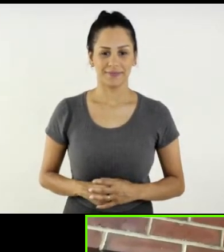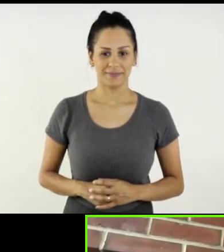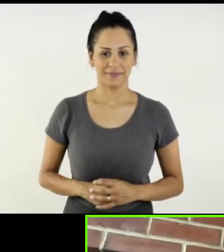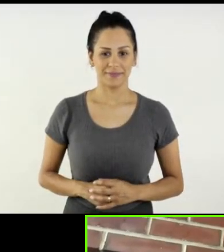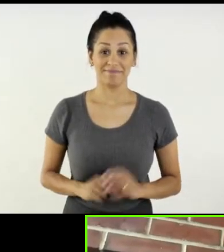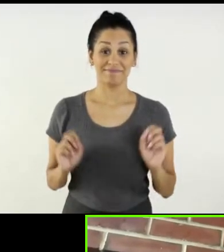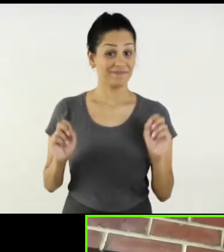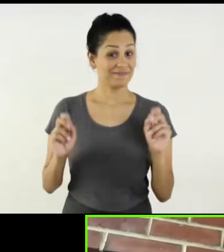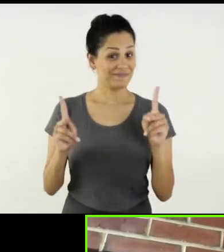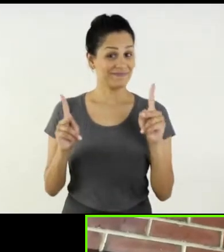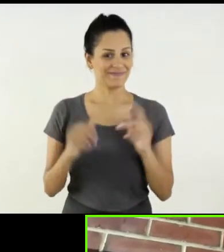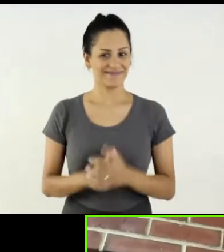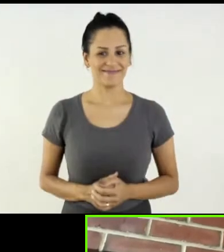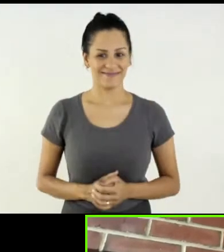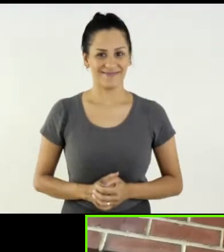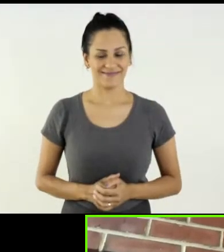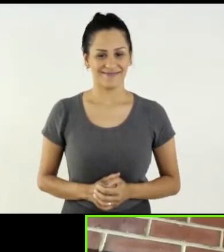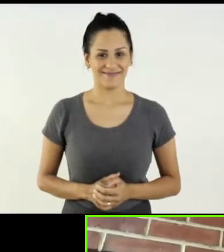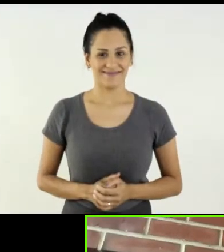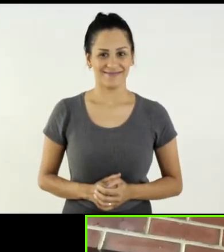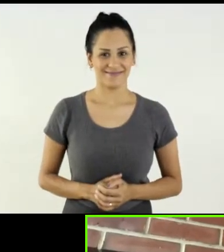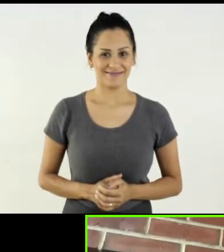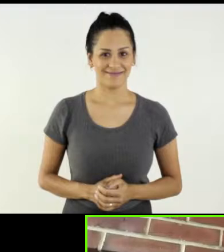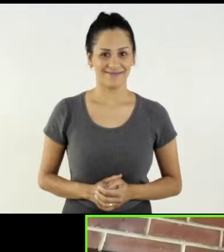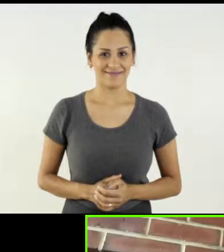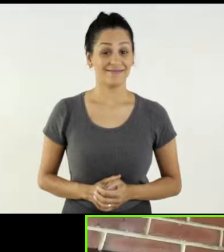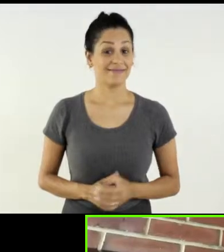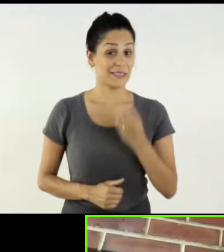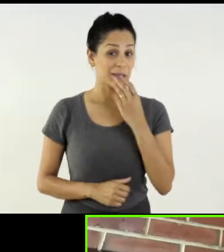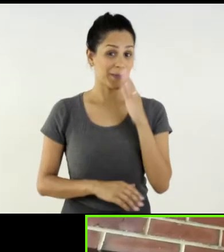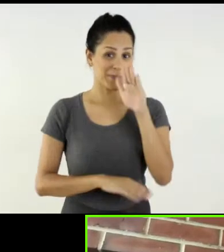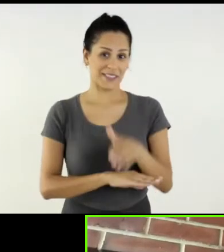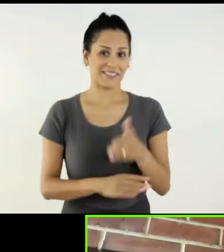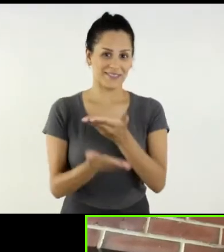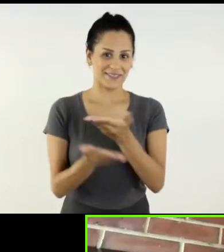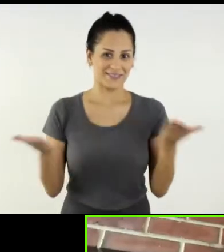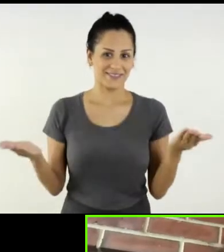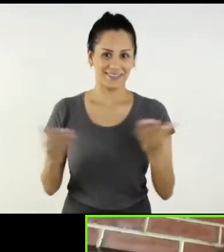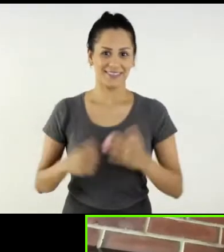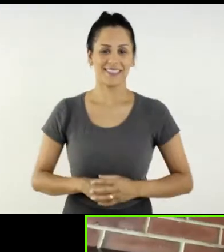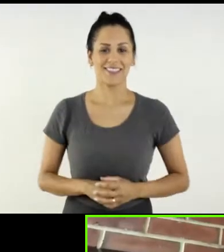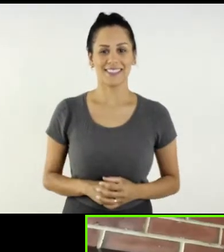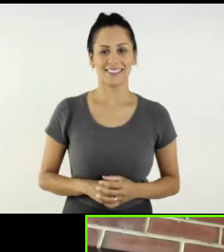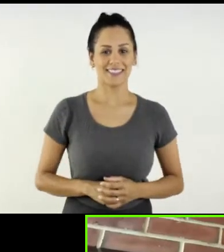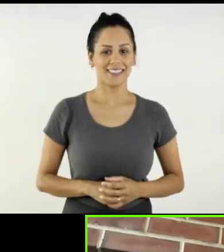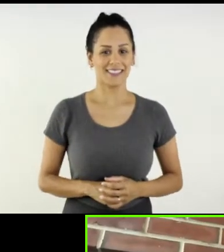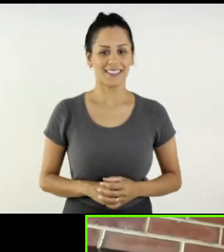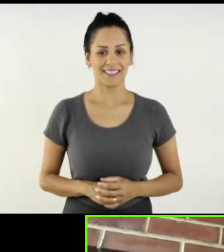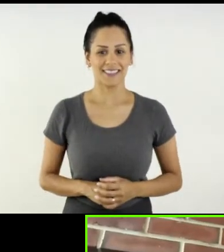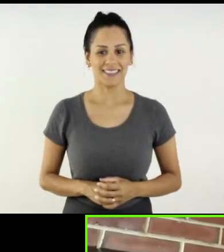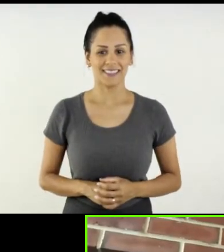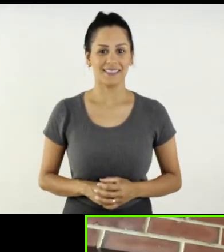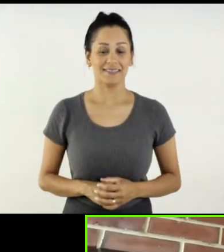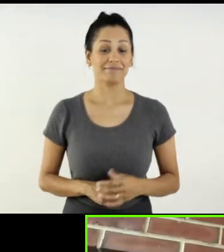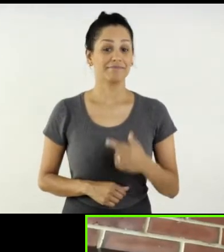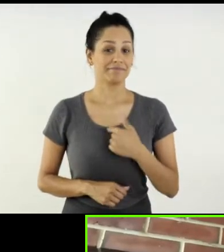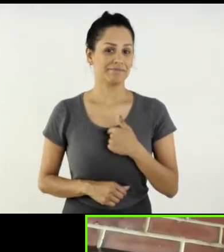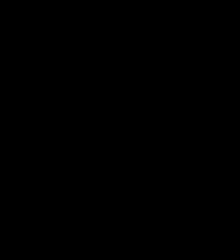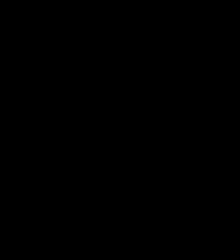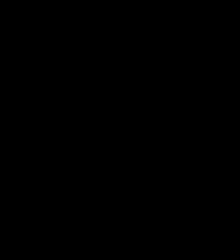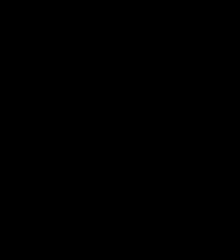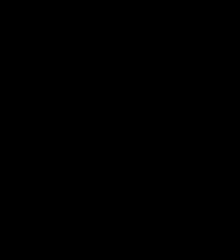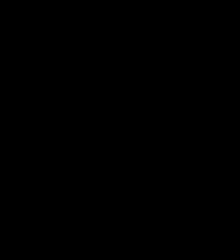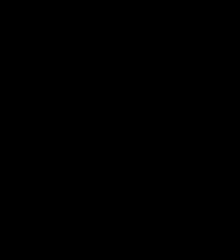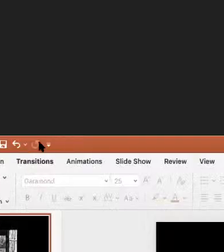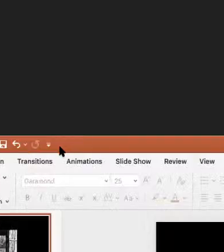Okay, hello everybody. I'm going to move right into sharing my screen. So hopefully I won't